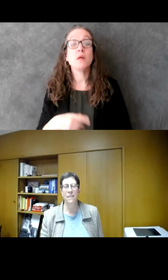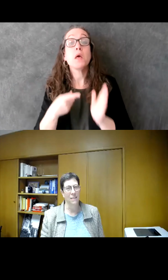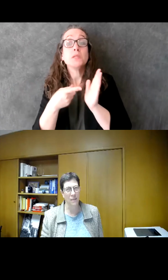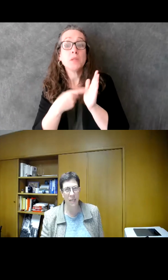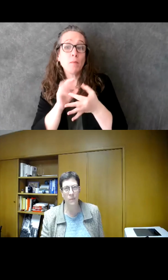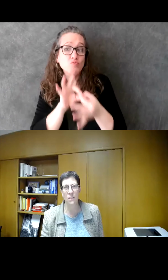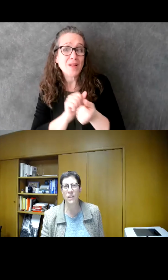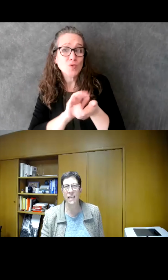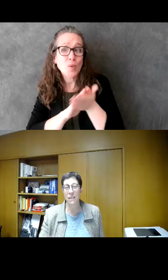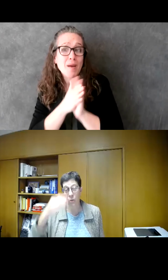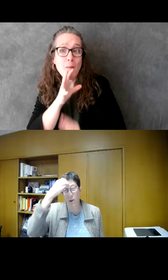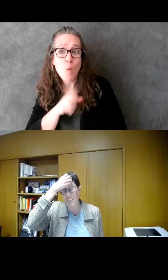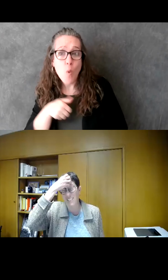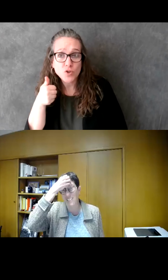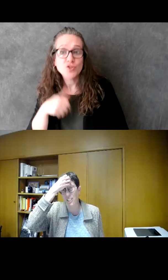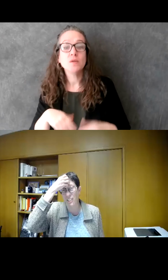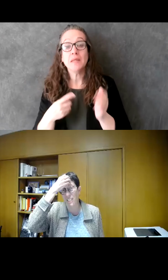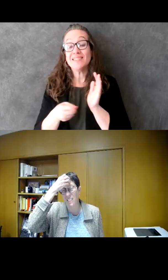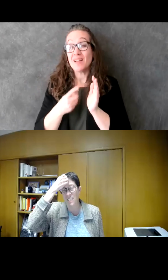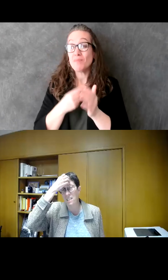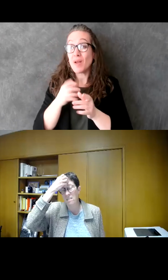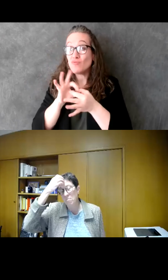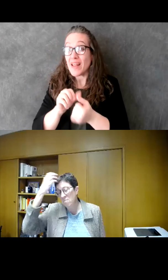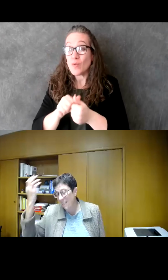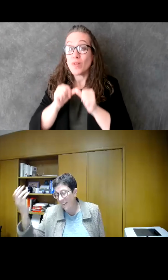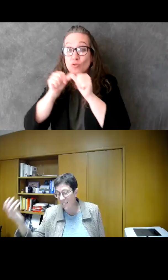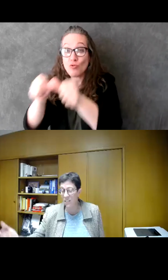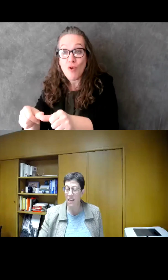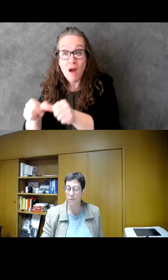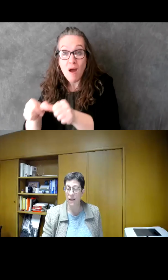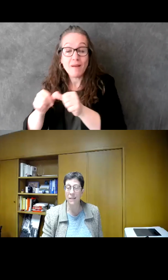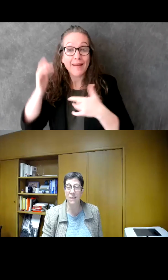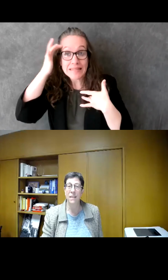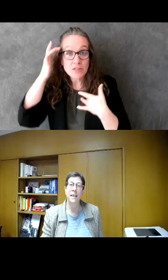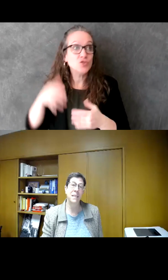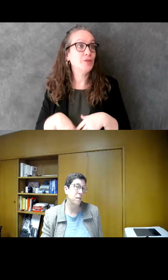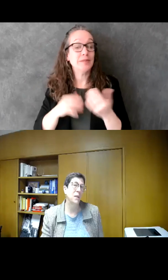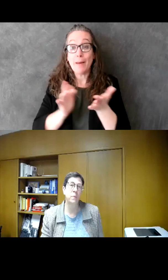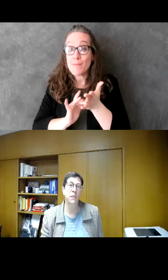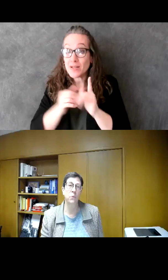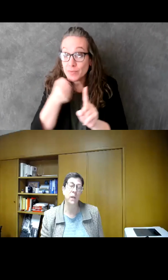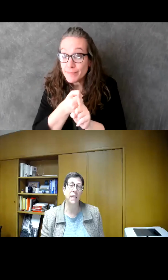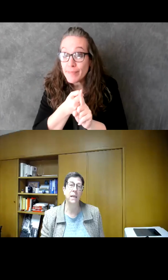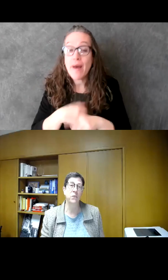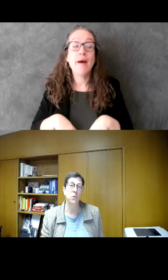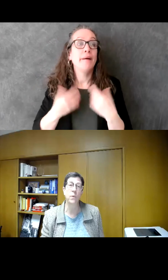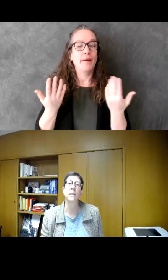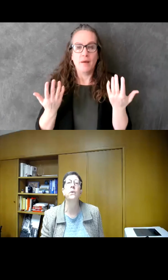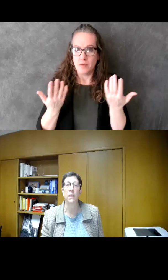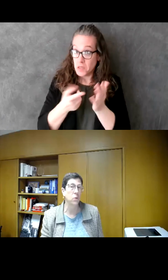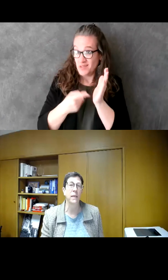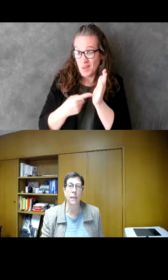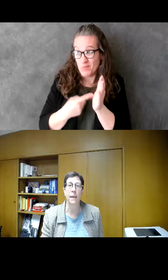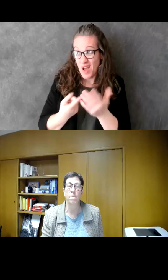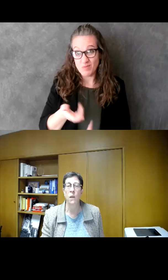aging, sometimes it's related to chronic conditions, medication side effects, and sometimes it really is directly